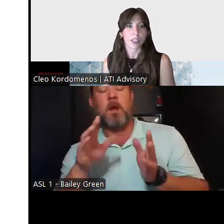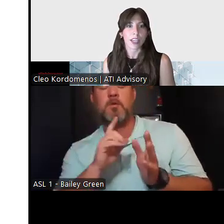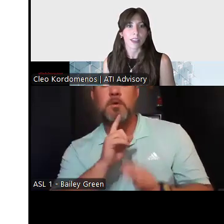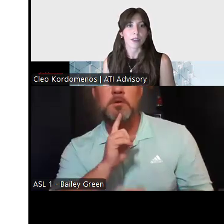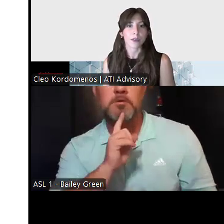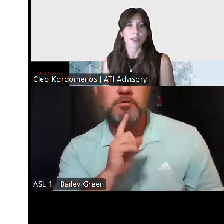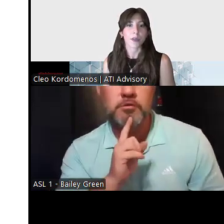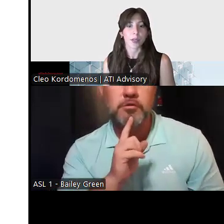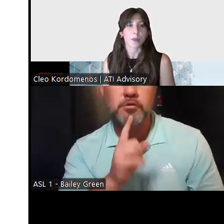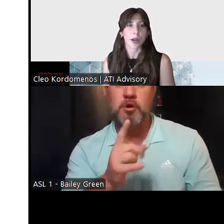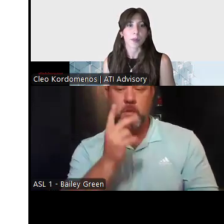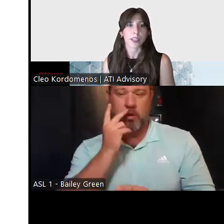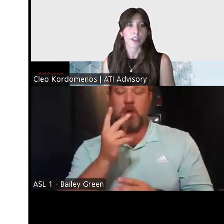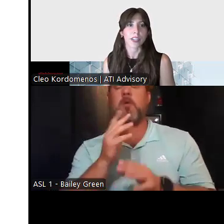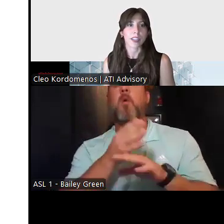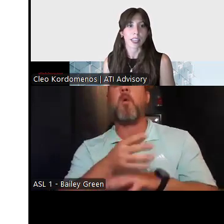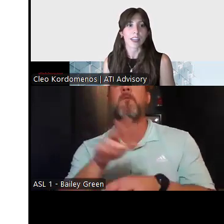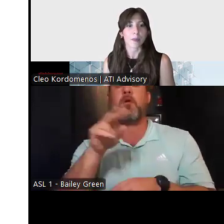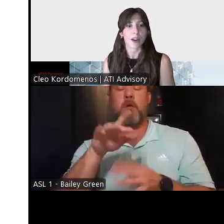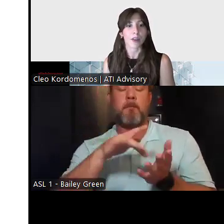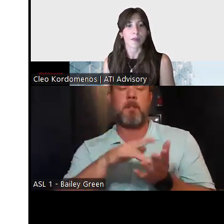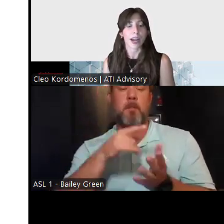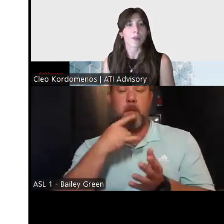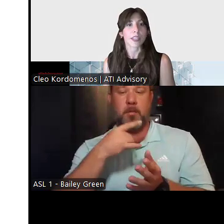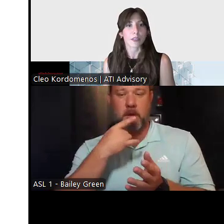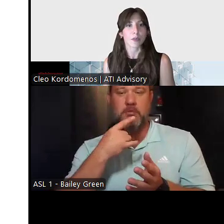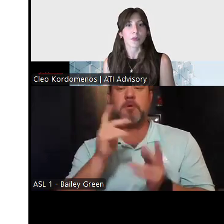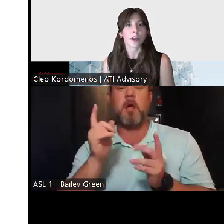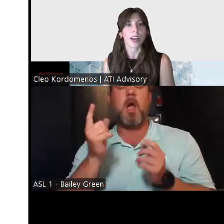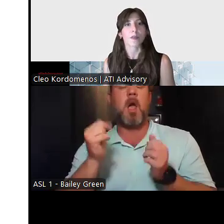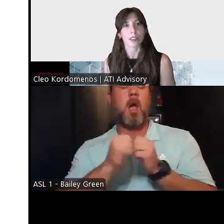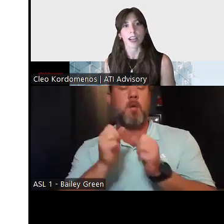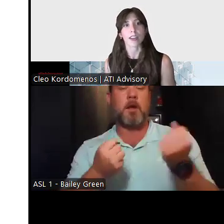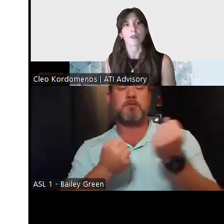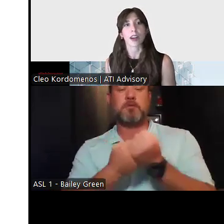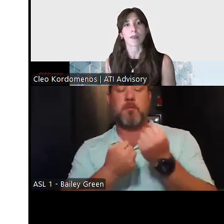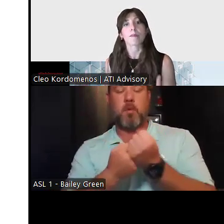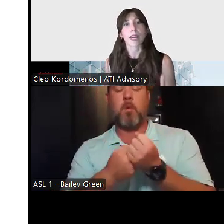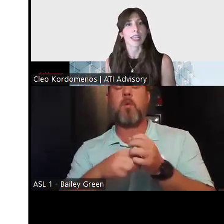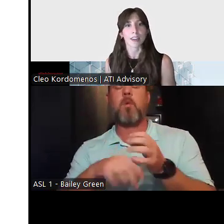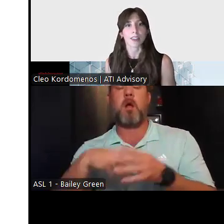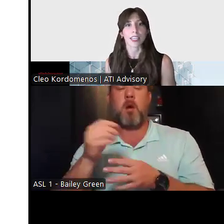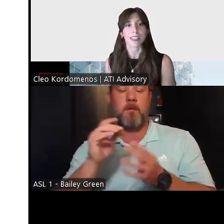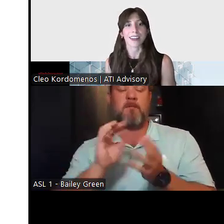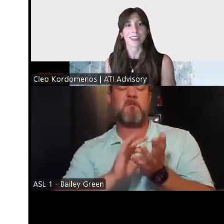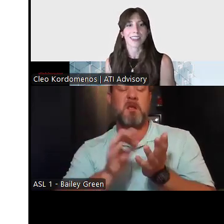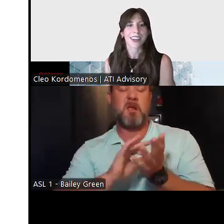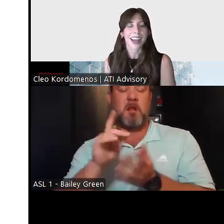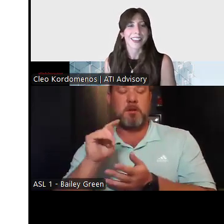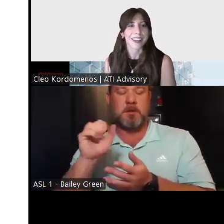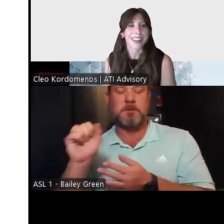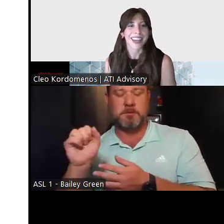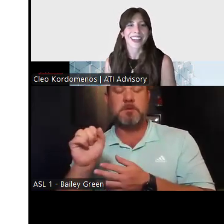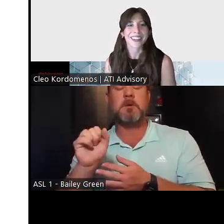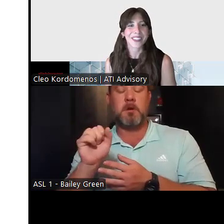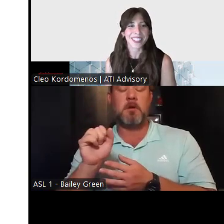we are looking at the overlooked middle population and thinking about how we can support outside of Medicaid LTSS. And